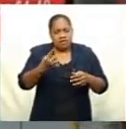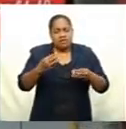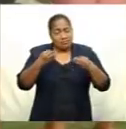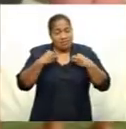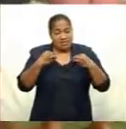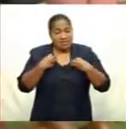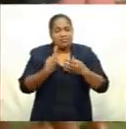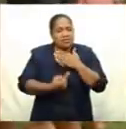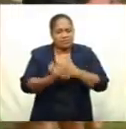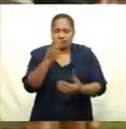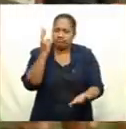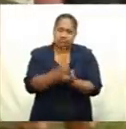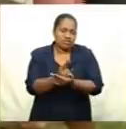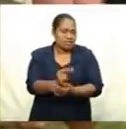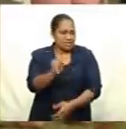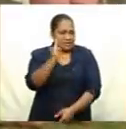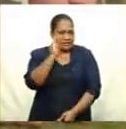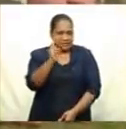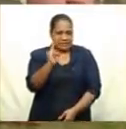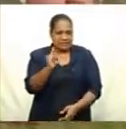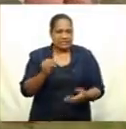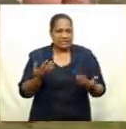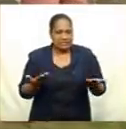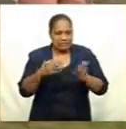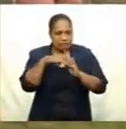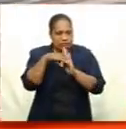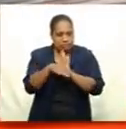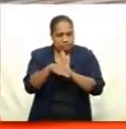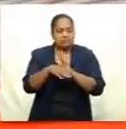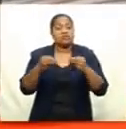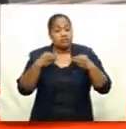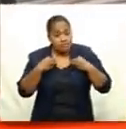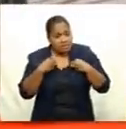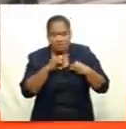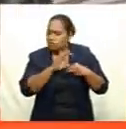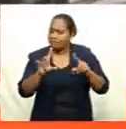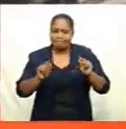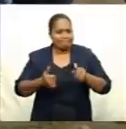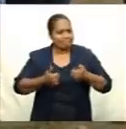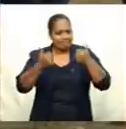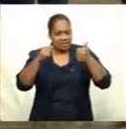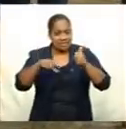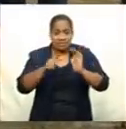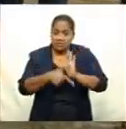bad. Despite the fast food businesses not doing very well at this time, a number of